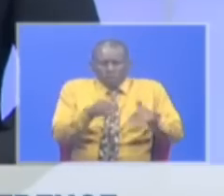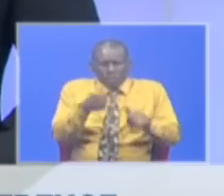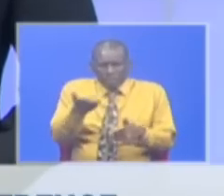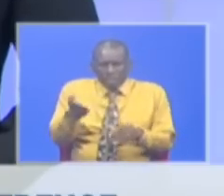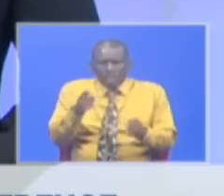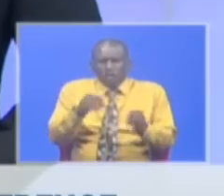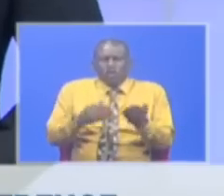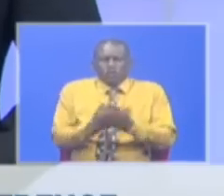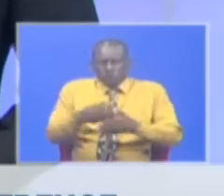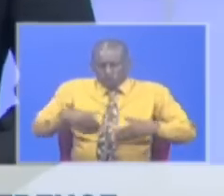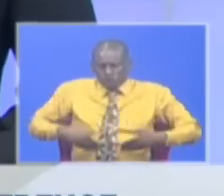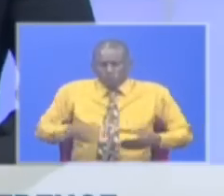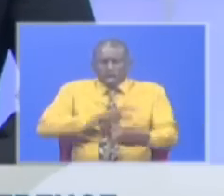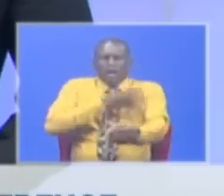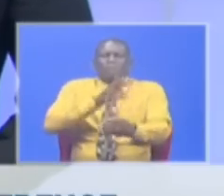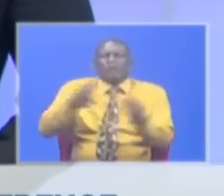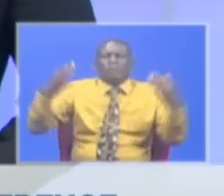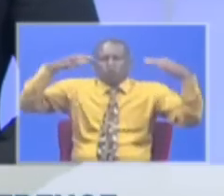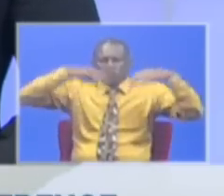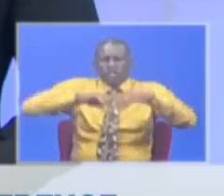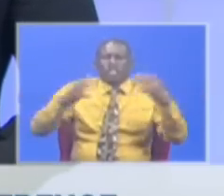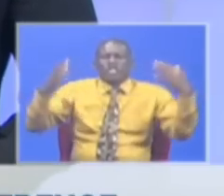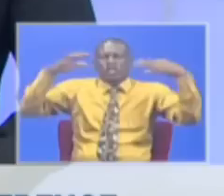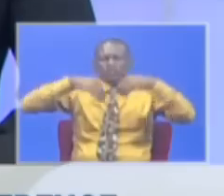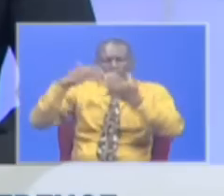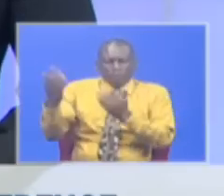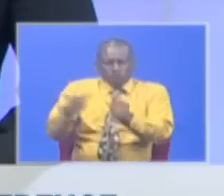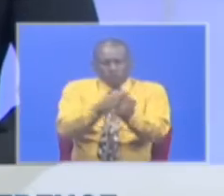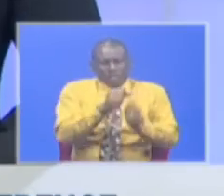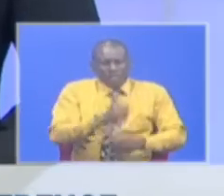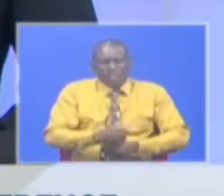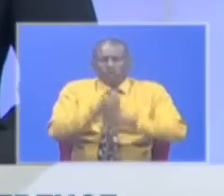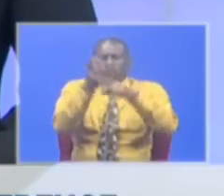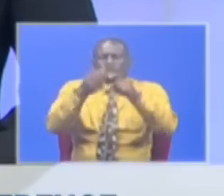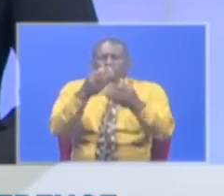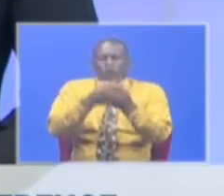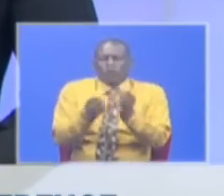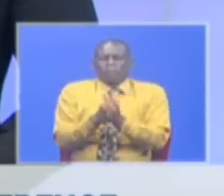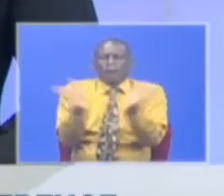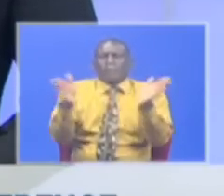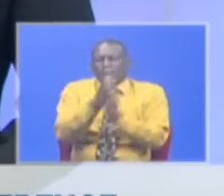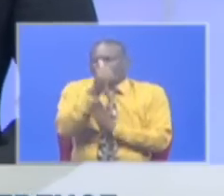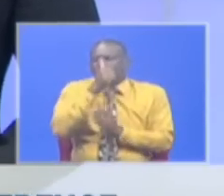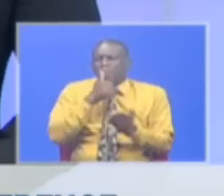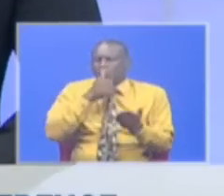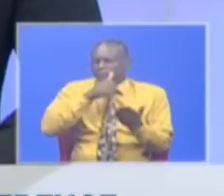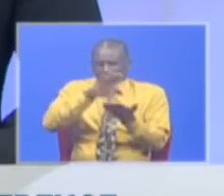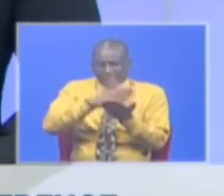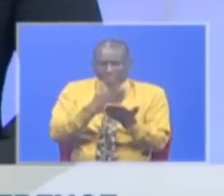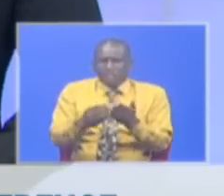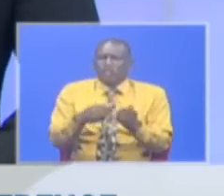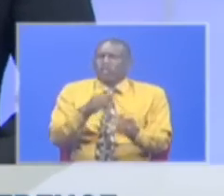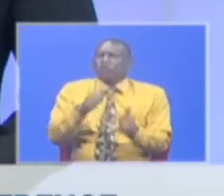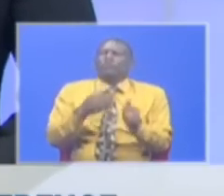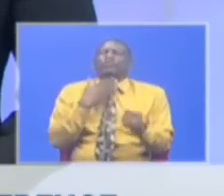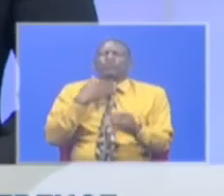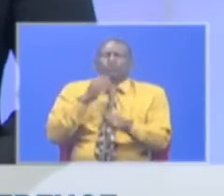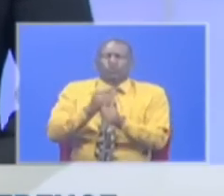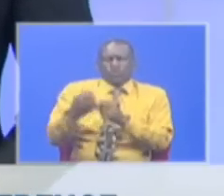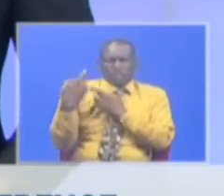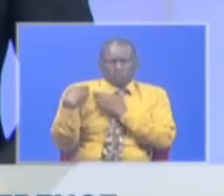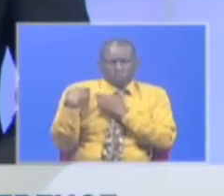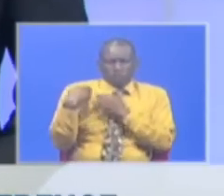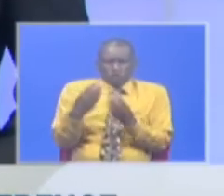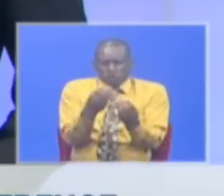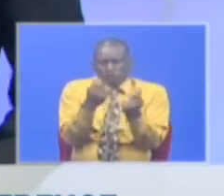Empowerment Conference. The conference brought together stakeholders from both public and private sectors seeking to play their part in addressing the twin challenges